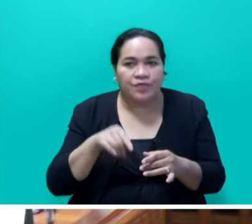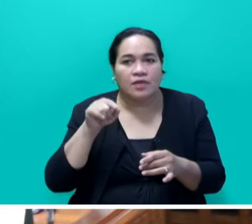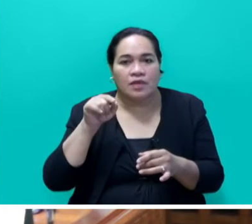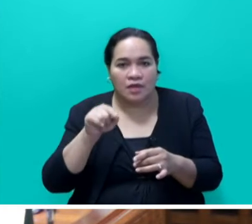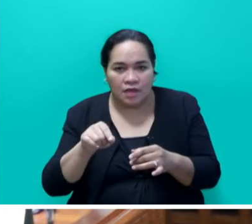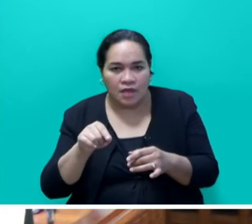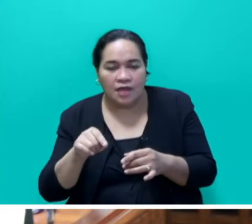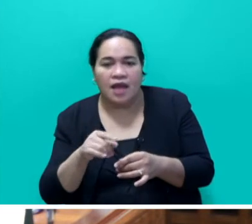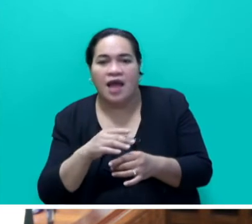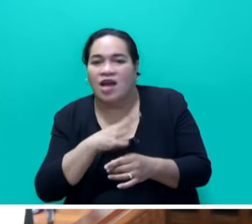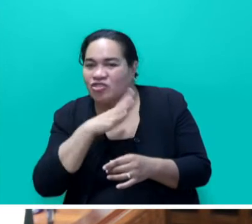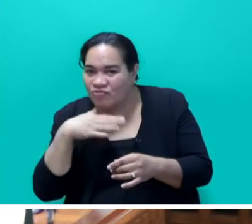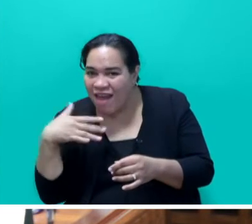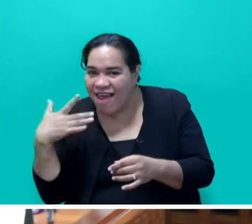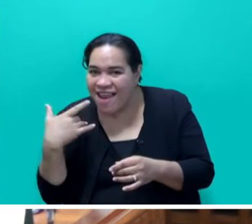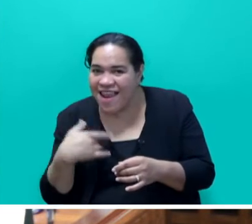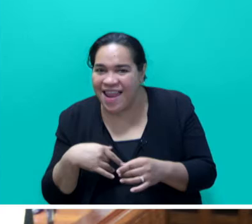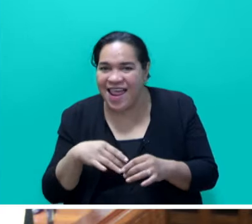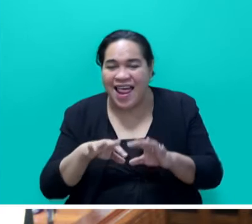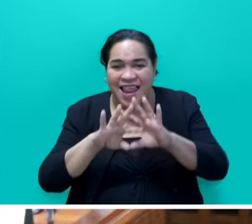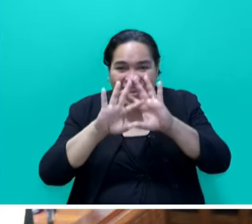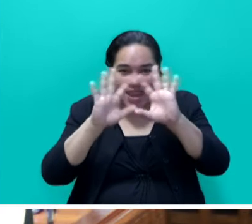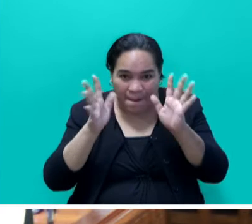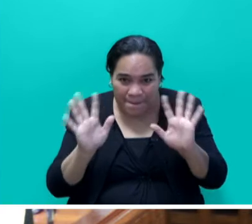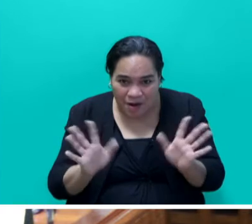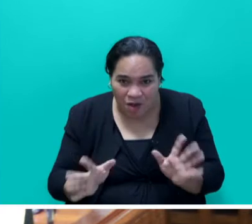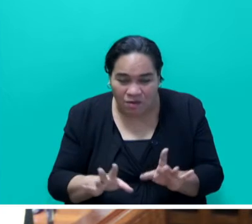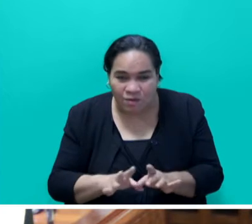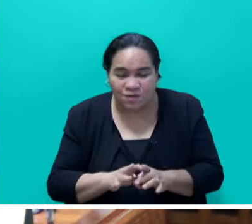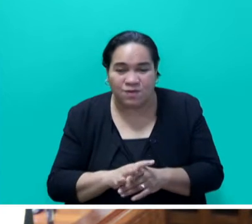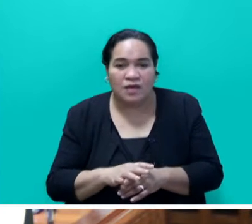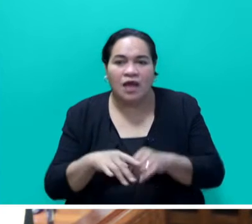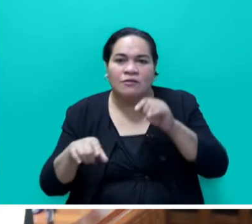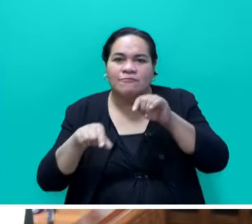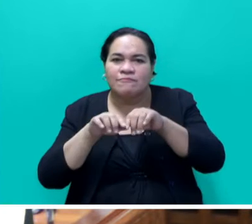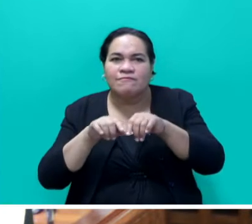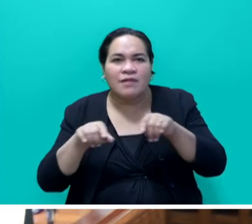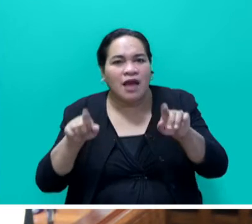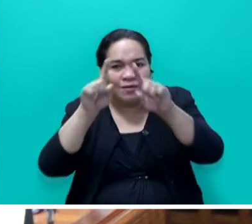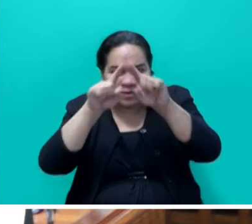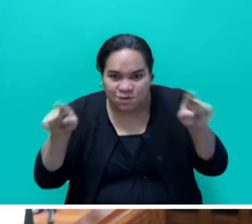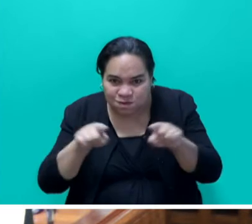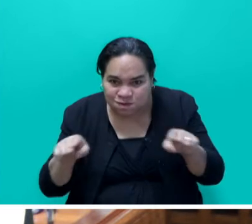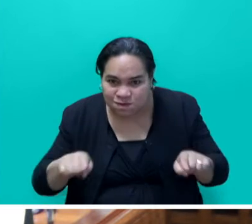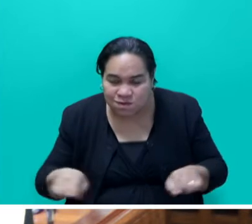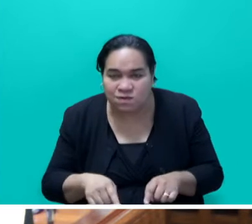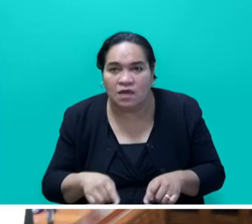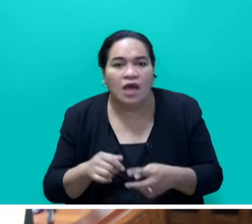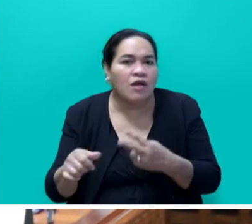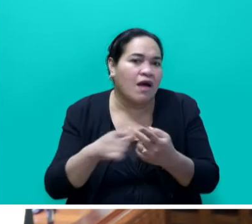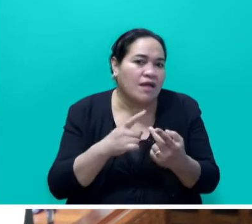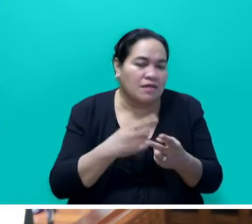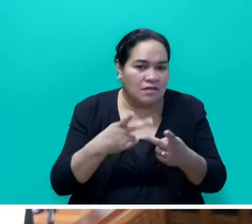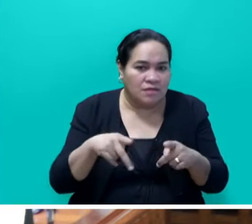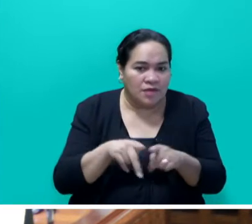Jordan. Additionally, Mr. Speaker, sir, in 2019, Fiji was invited to contribute a senior officer to take on the appointment of